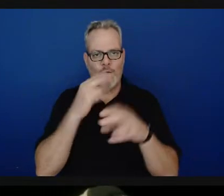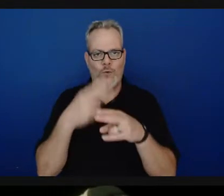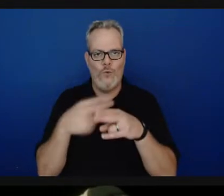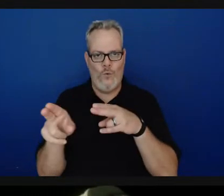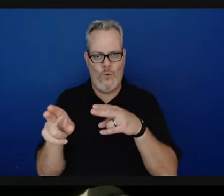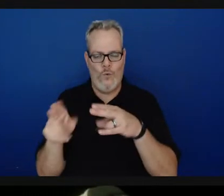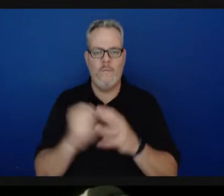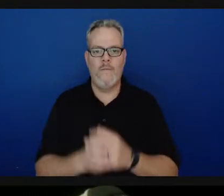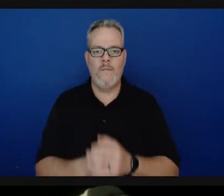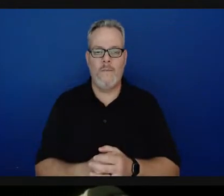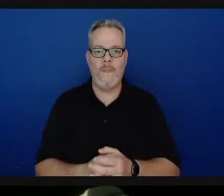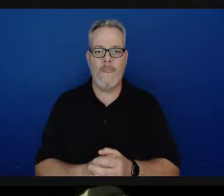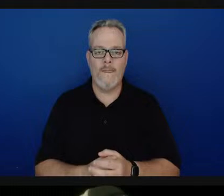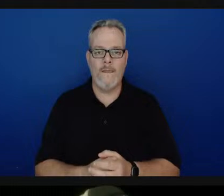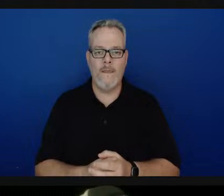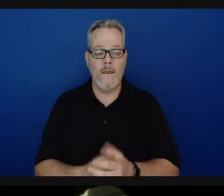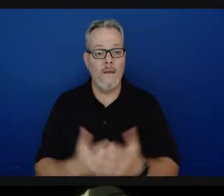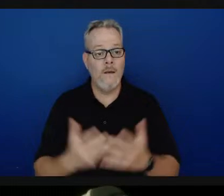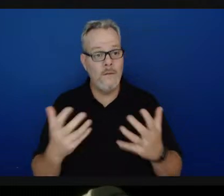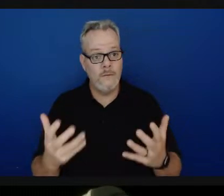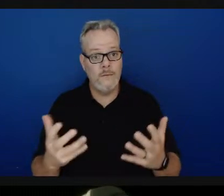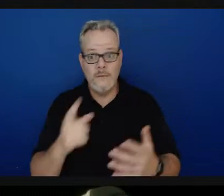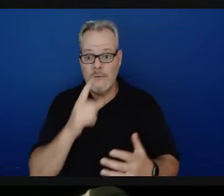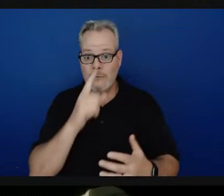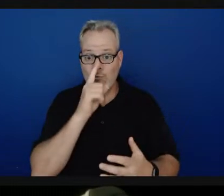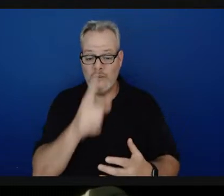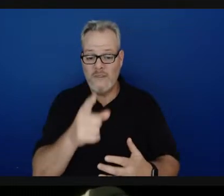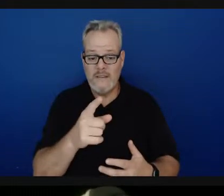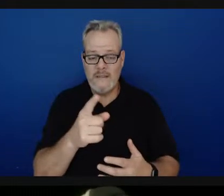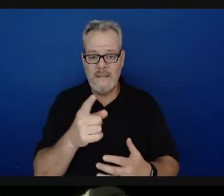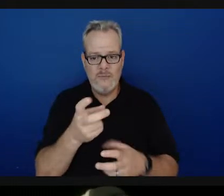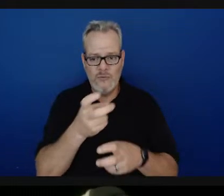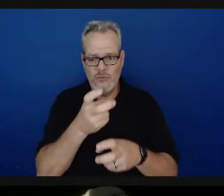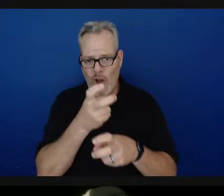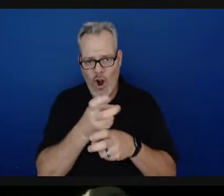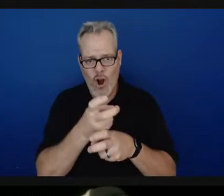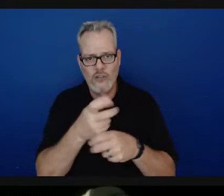Where otherwise there was some issues in getting that filmed in the library there in Pahoa.